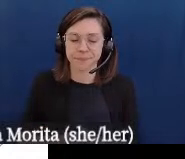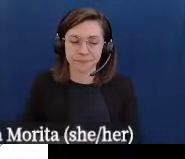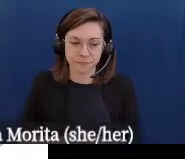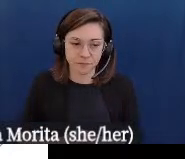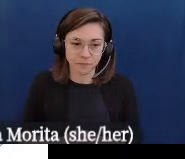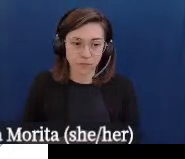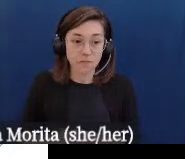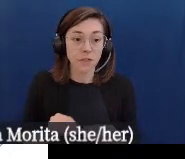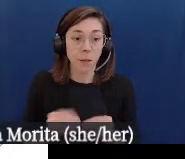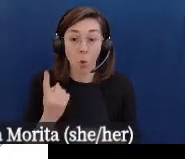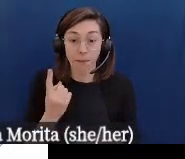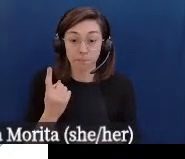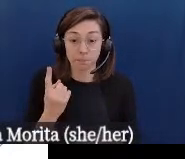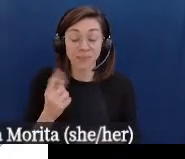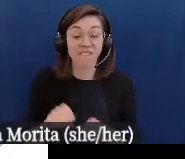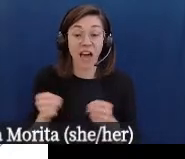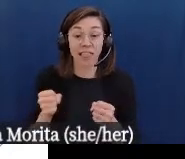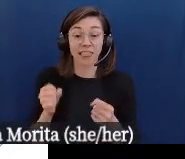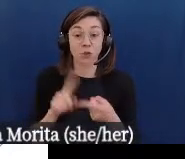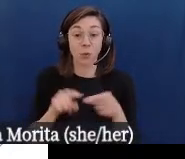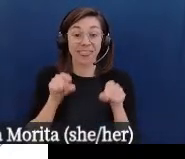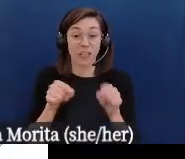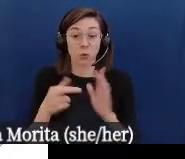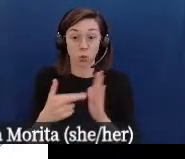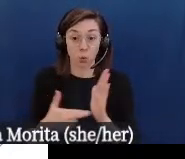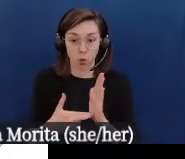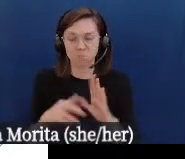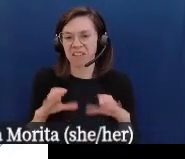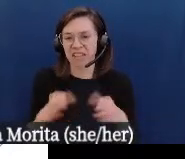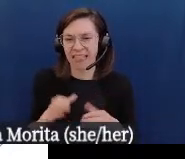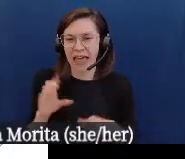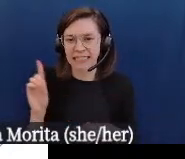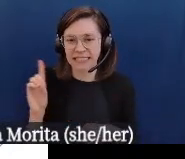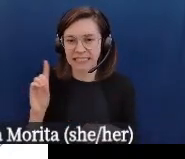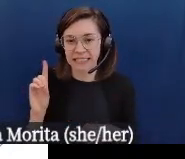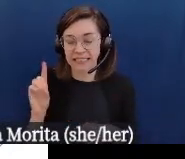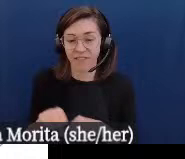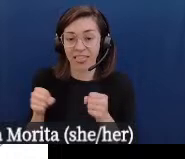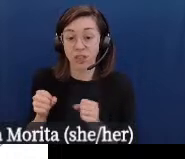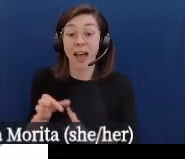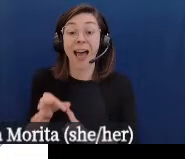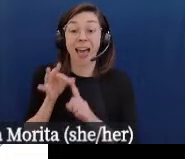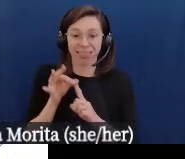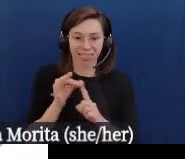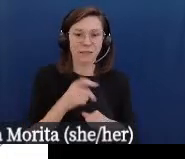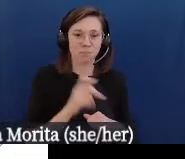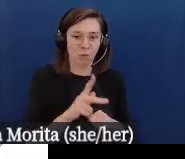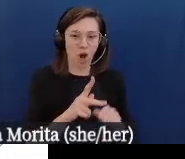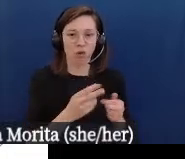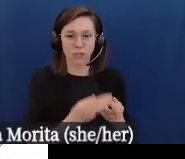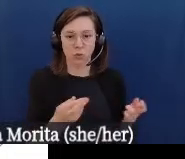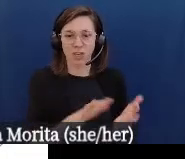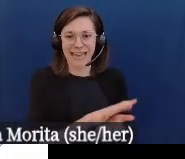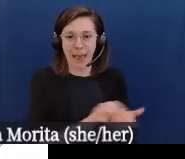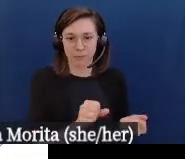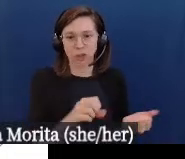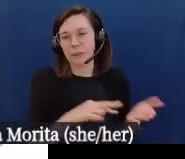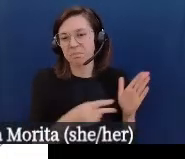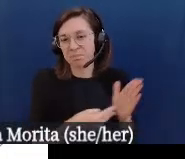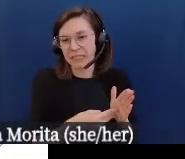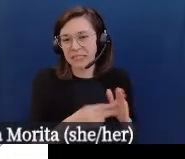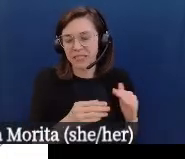Number 1, violations to this rule are a Class D violation unless park resources are damaged, resulting in a Class A